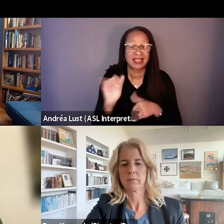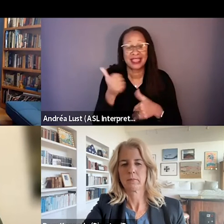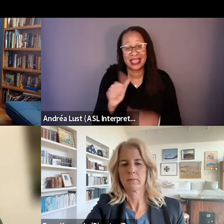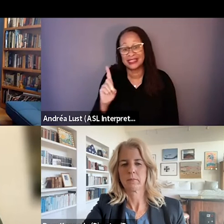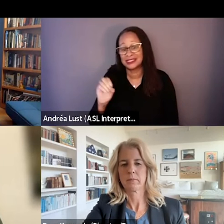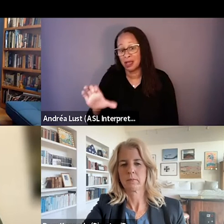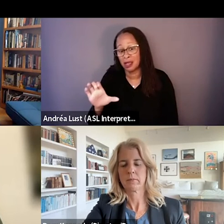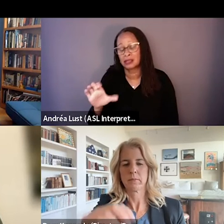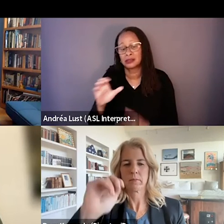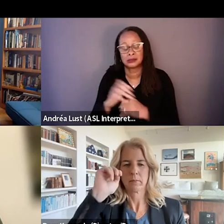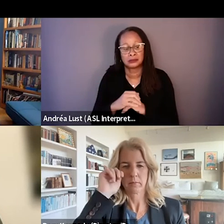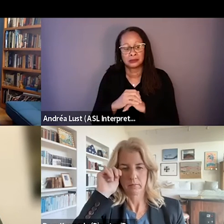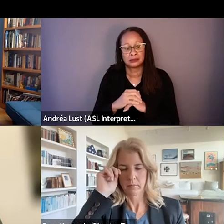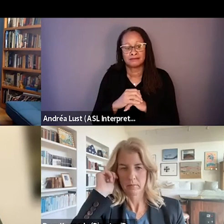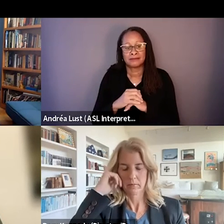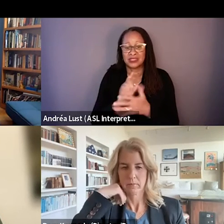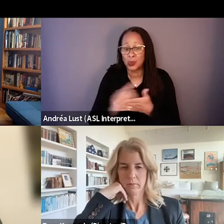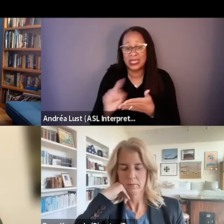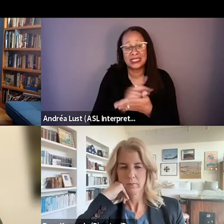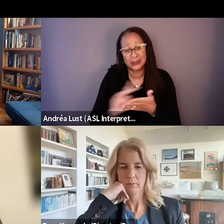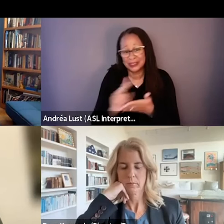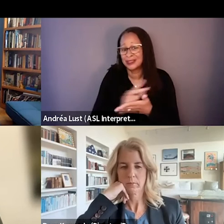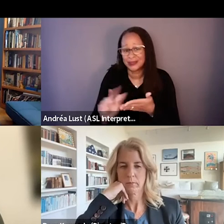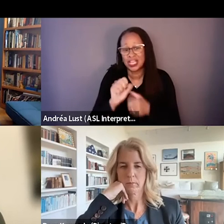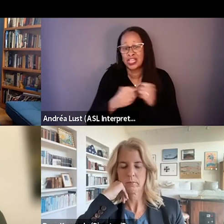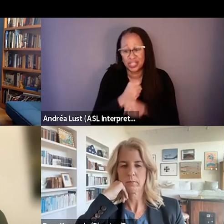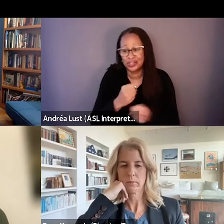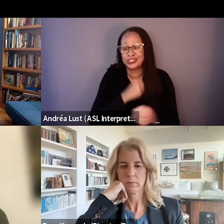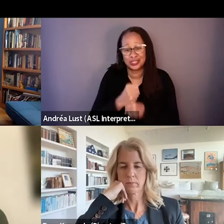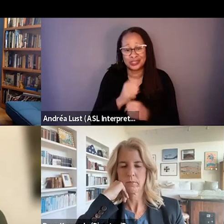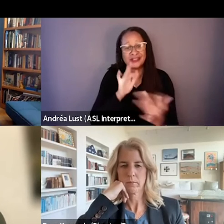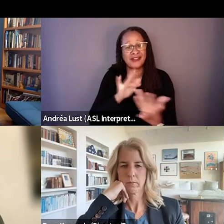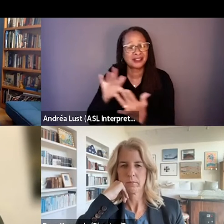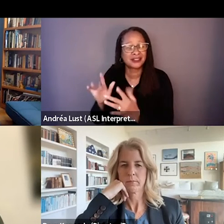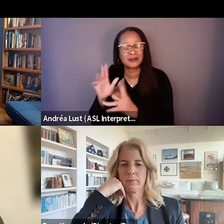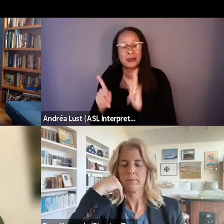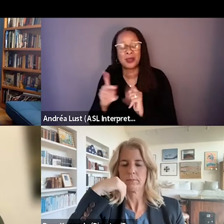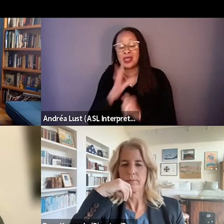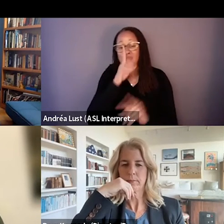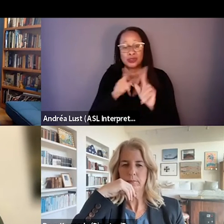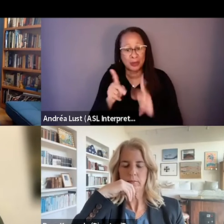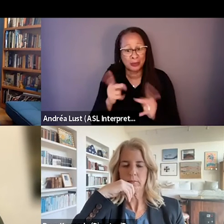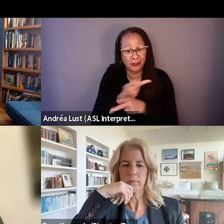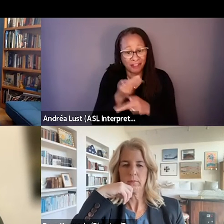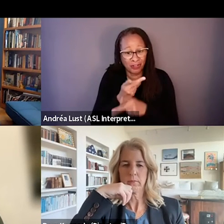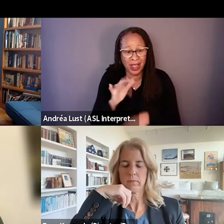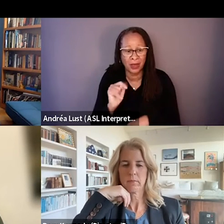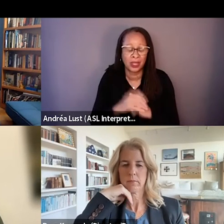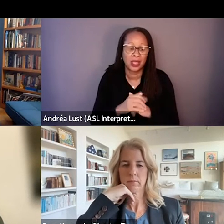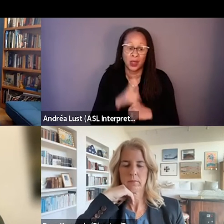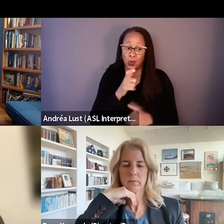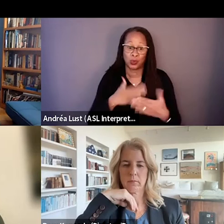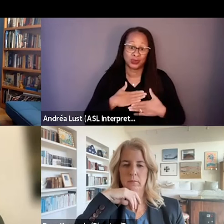mean, it's weeks, years of reaching out to people and talking to people and figuring out who